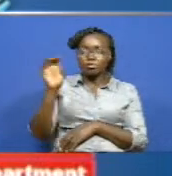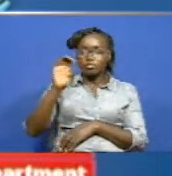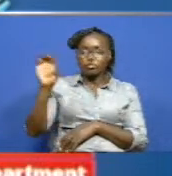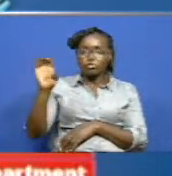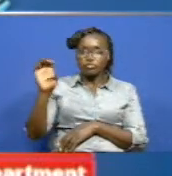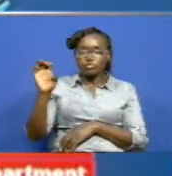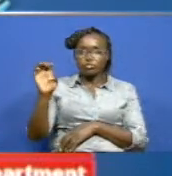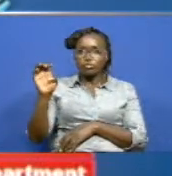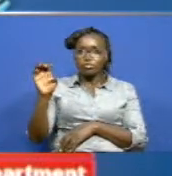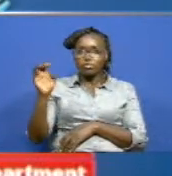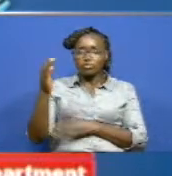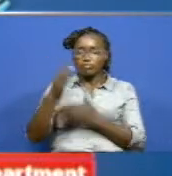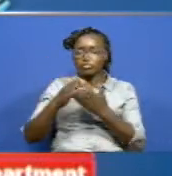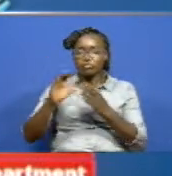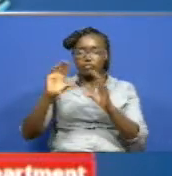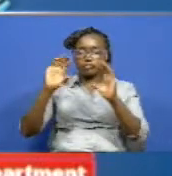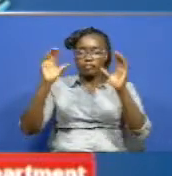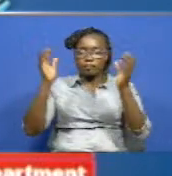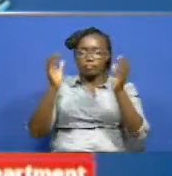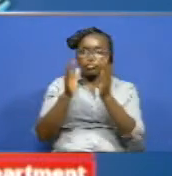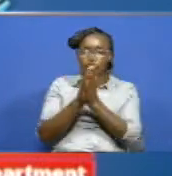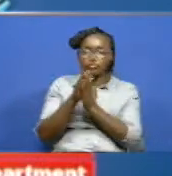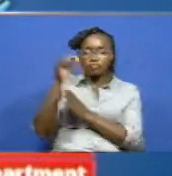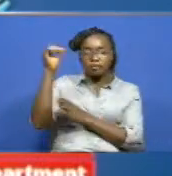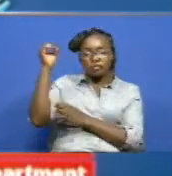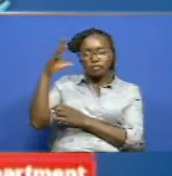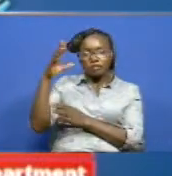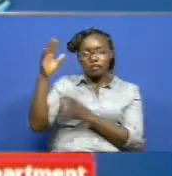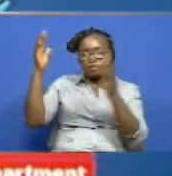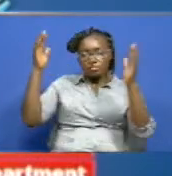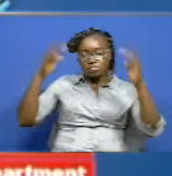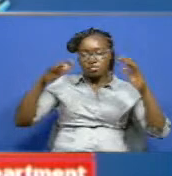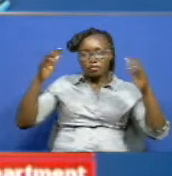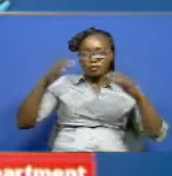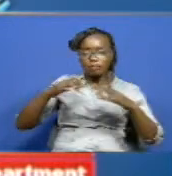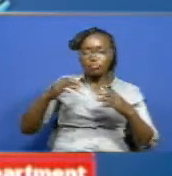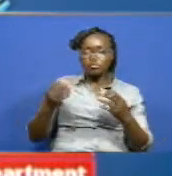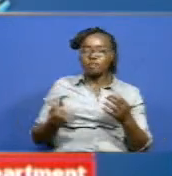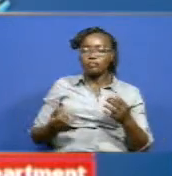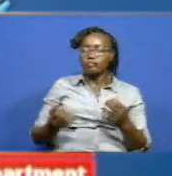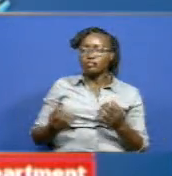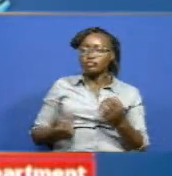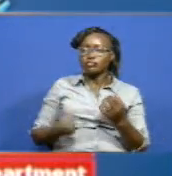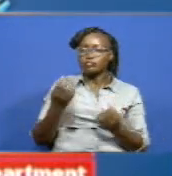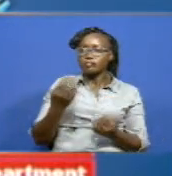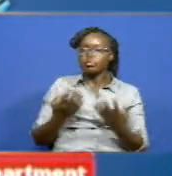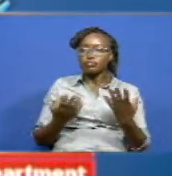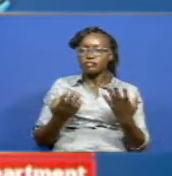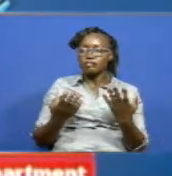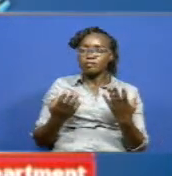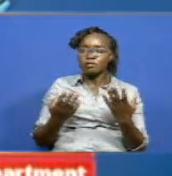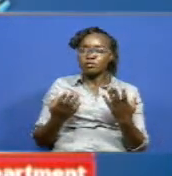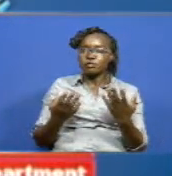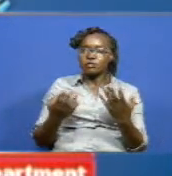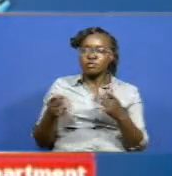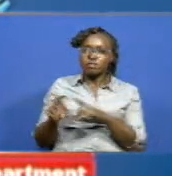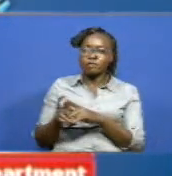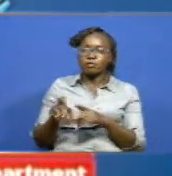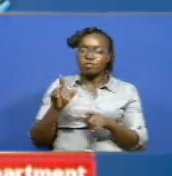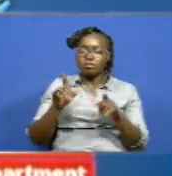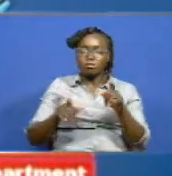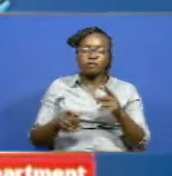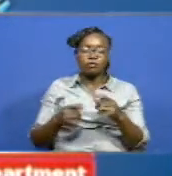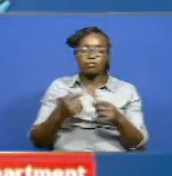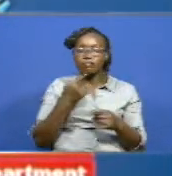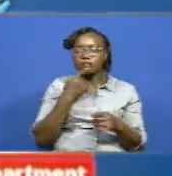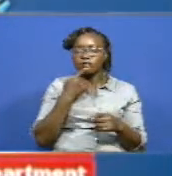region, partly cloudy conditions with sunny intervals. Chances of rain in Mandera accompanied by sunny intervals. Areas of the Lake Turkana